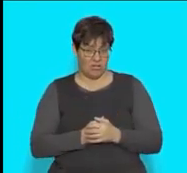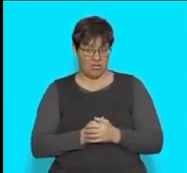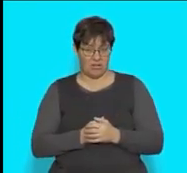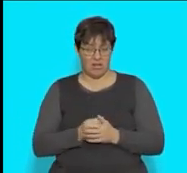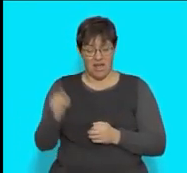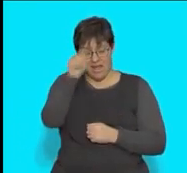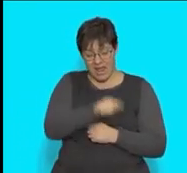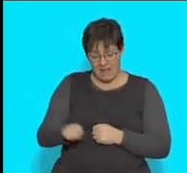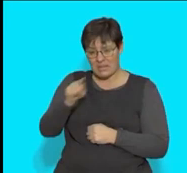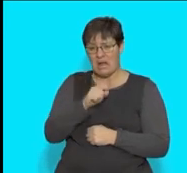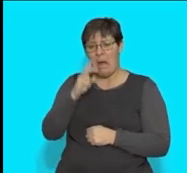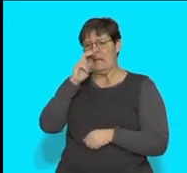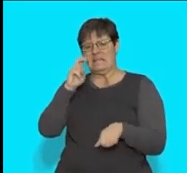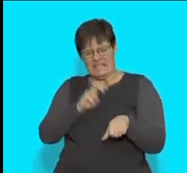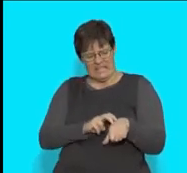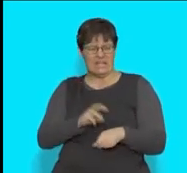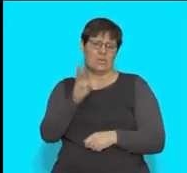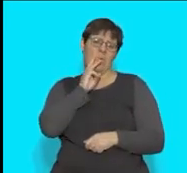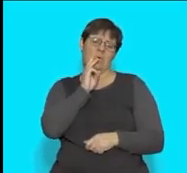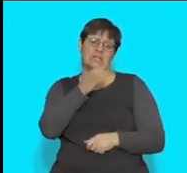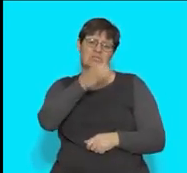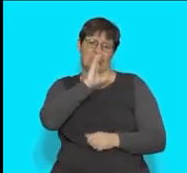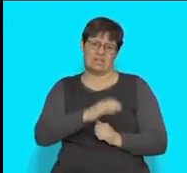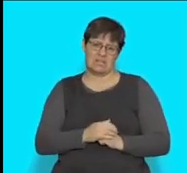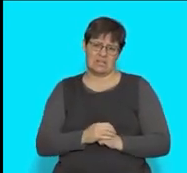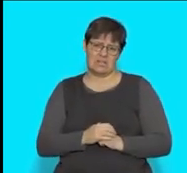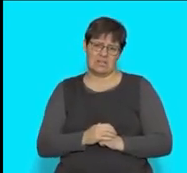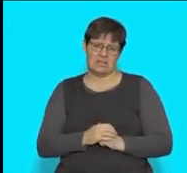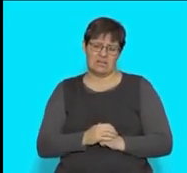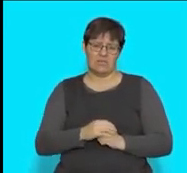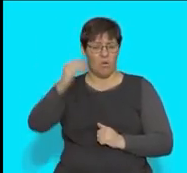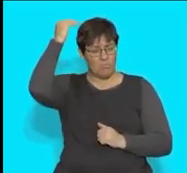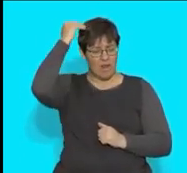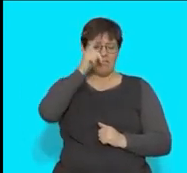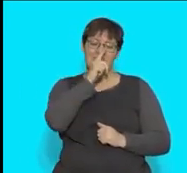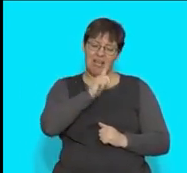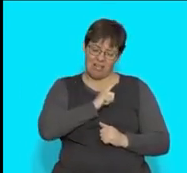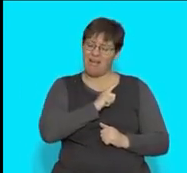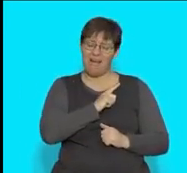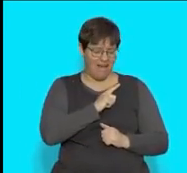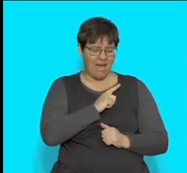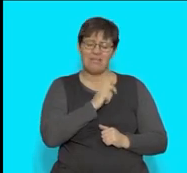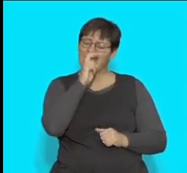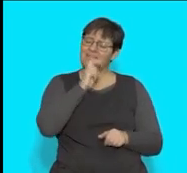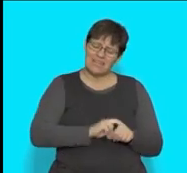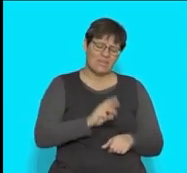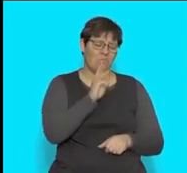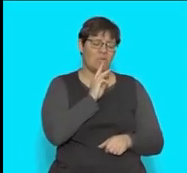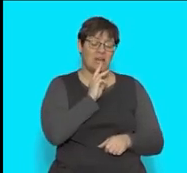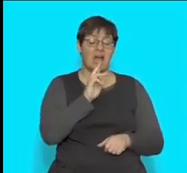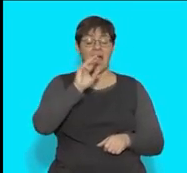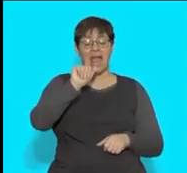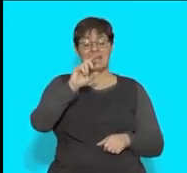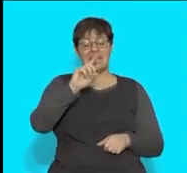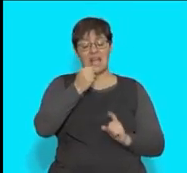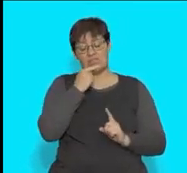hey, I need to drink water, and I'm going to have this hormone, ADH, that's going to make these collecting